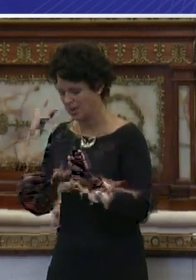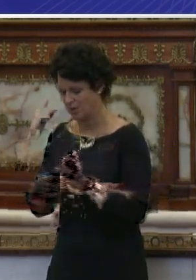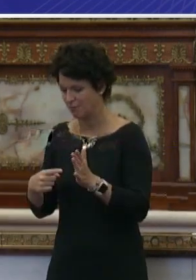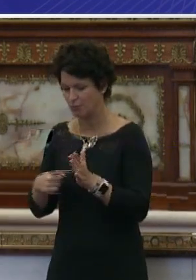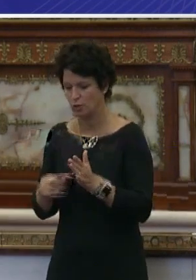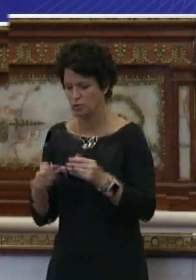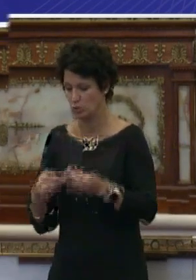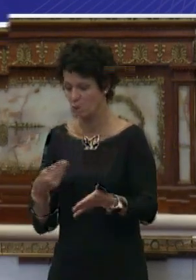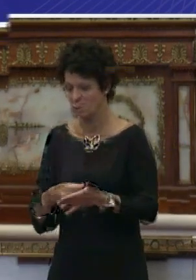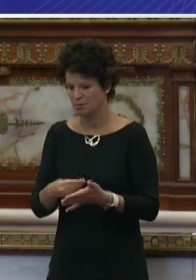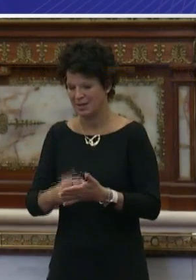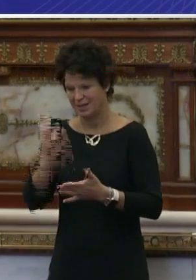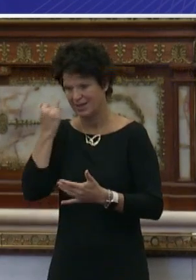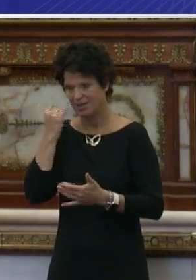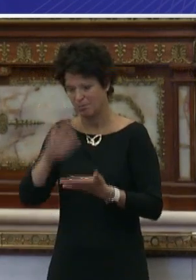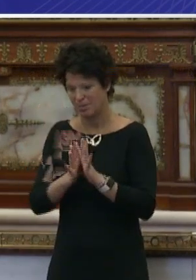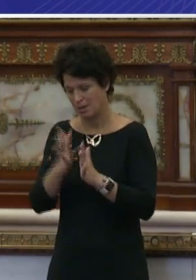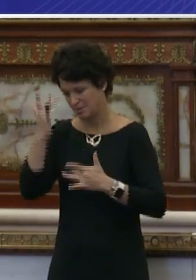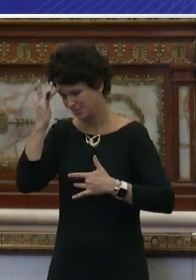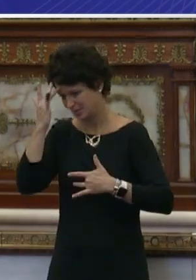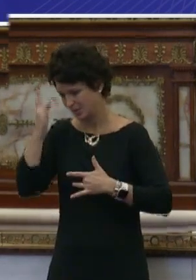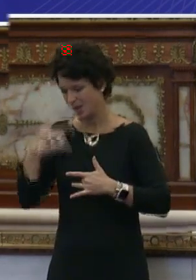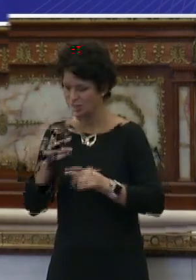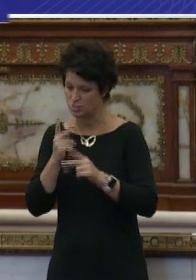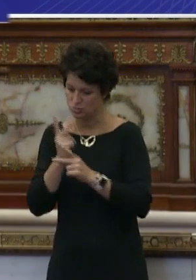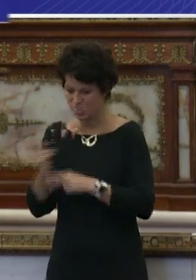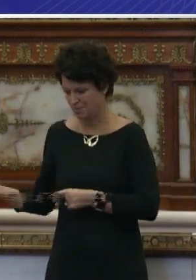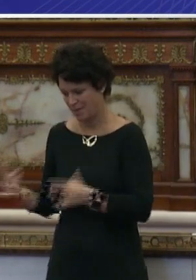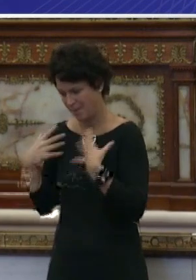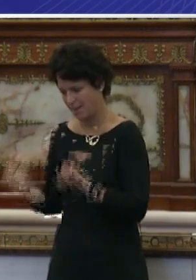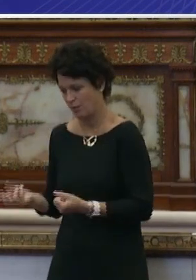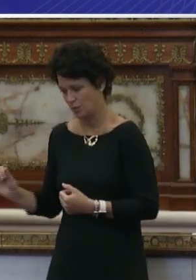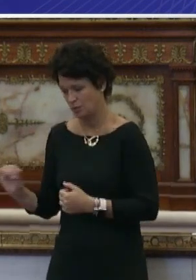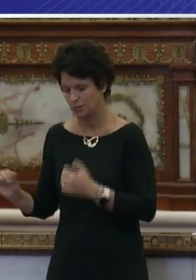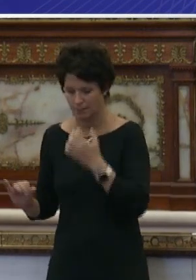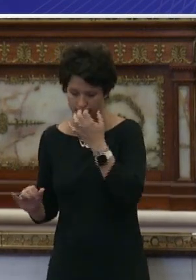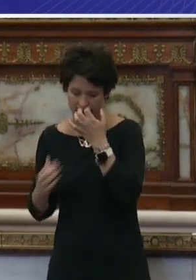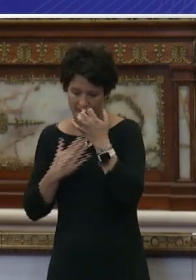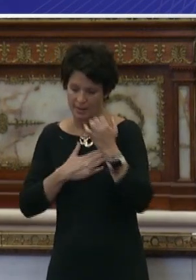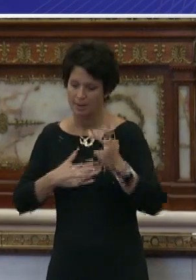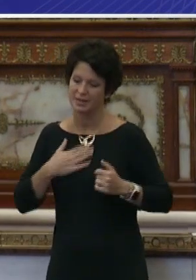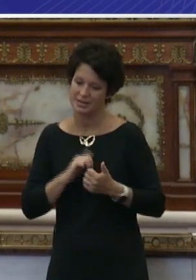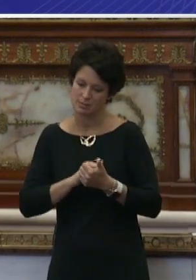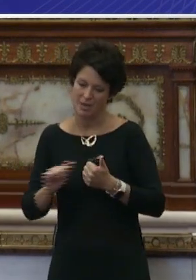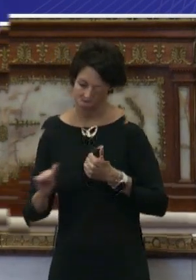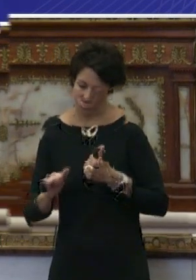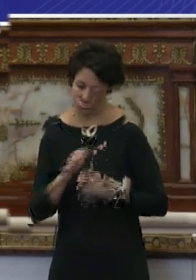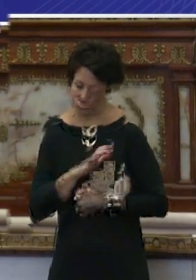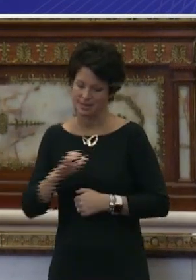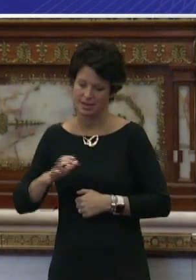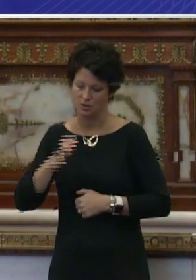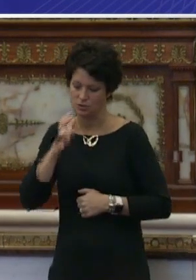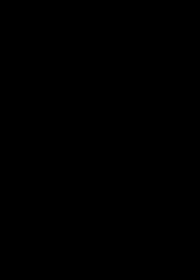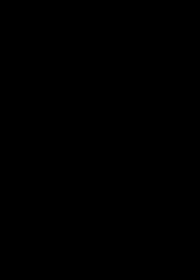lose income if I get sick. And I need to keep them healthy too. Please pass Councilmember